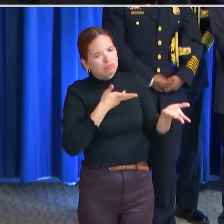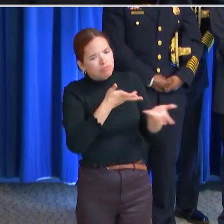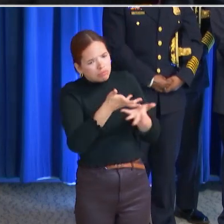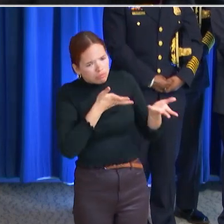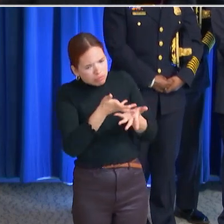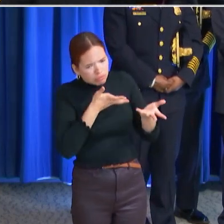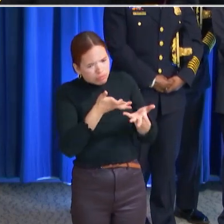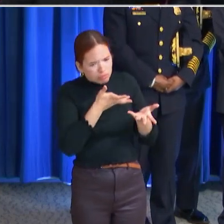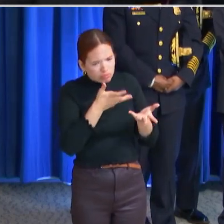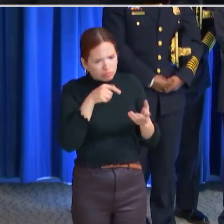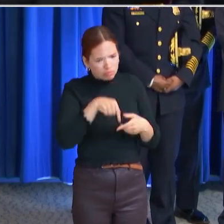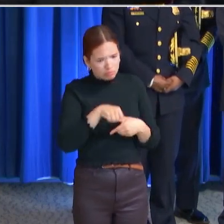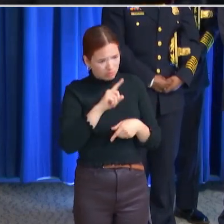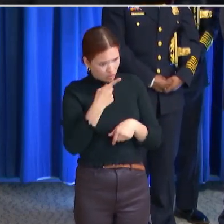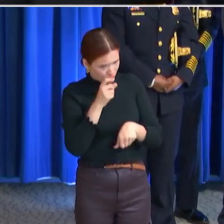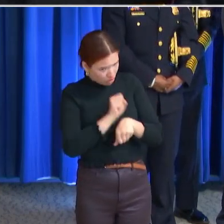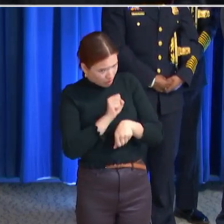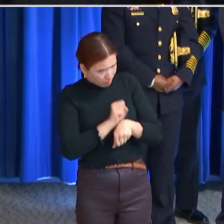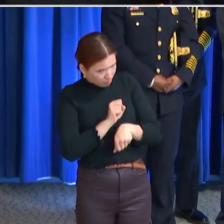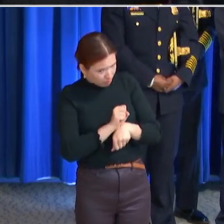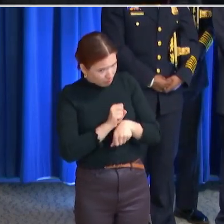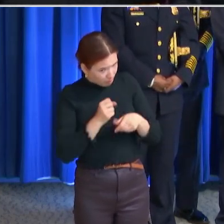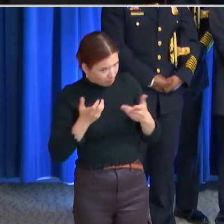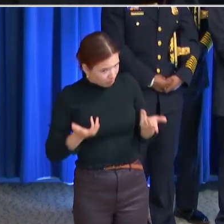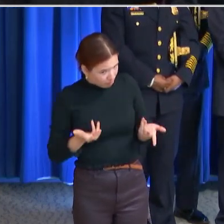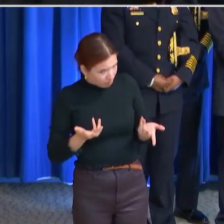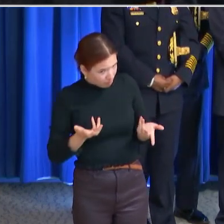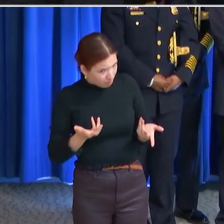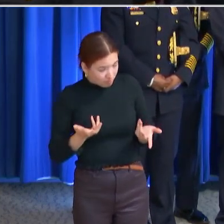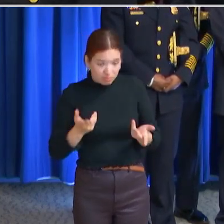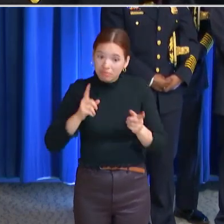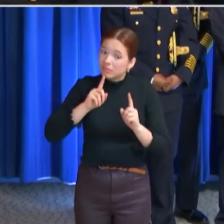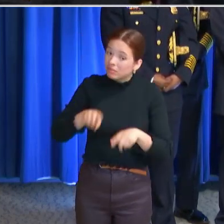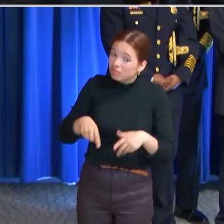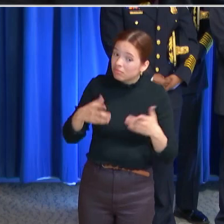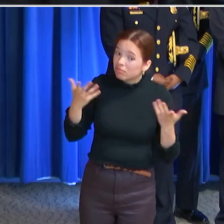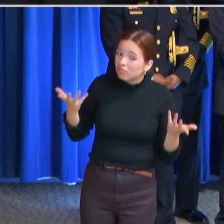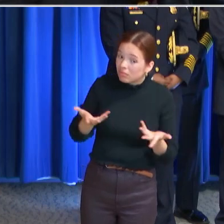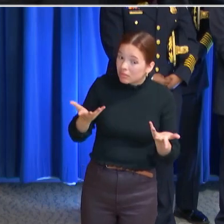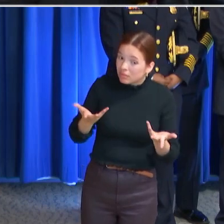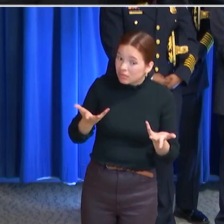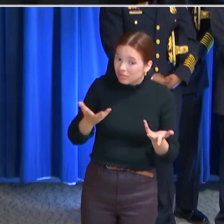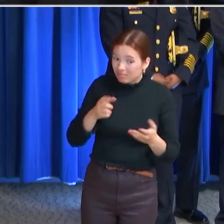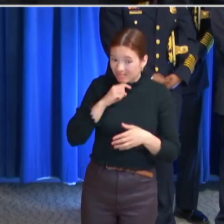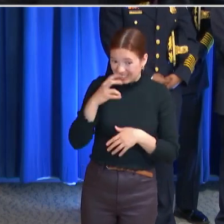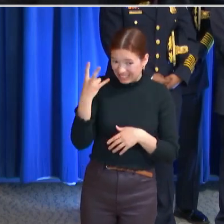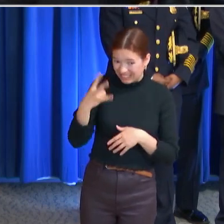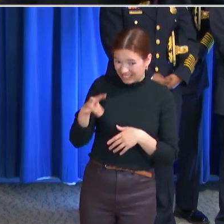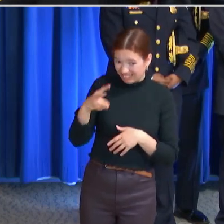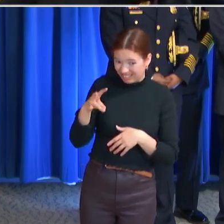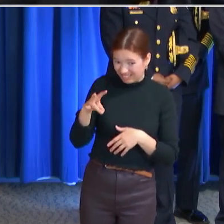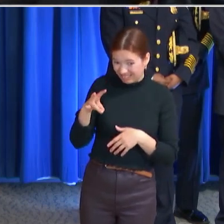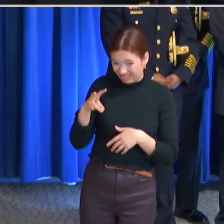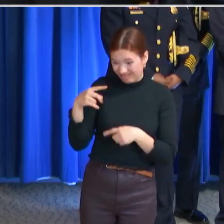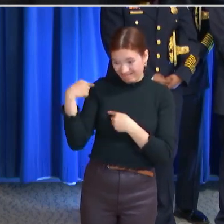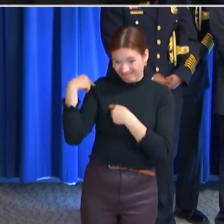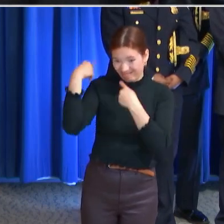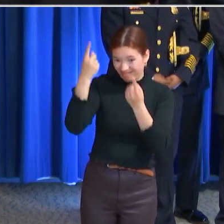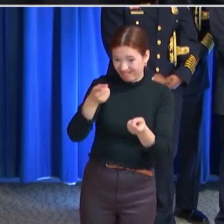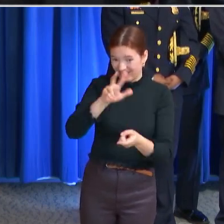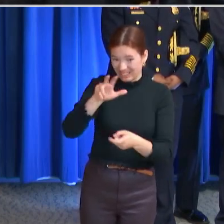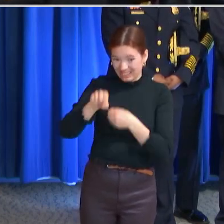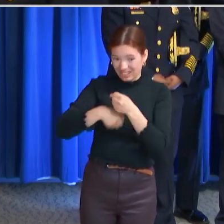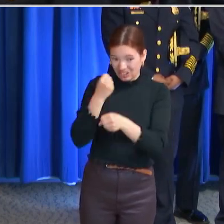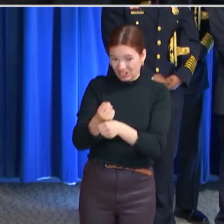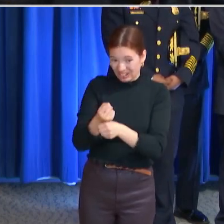only job?" And the answer was, when you start at 17, you work for 33 years, and you rise through